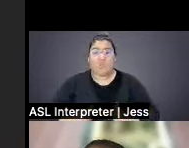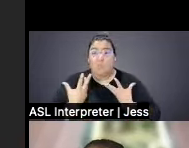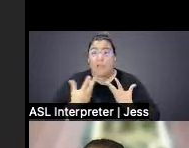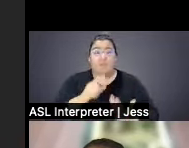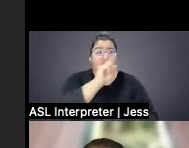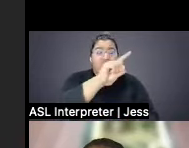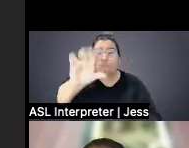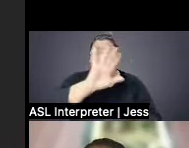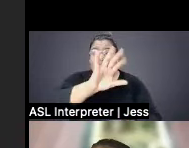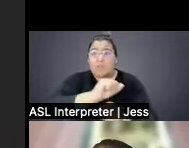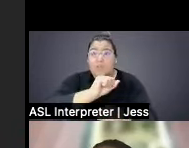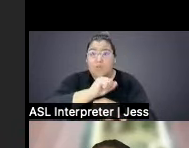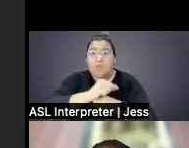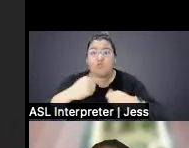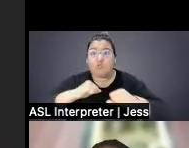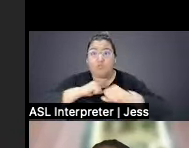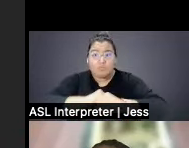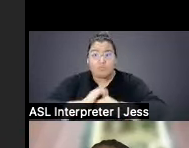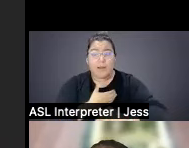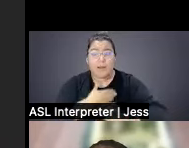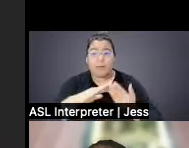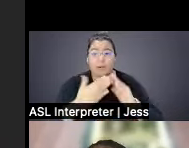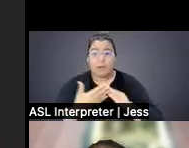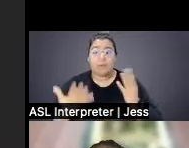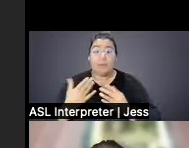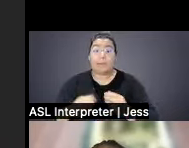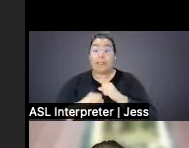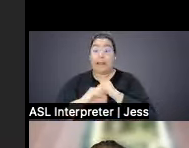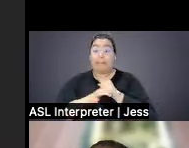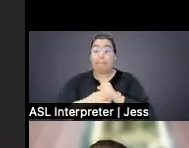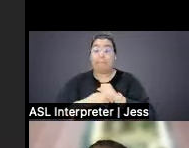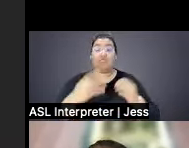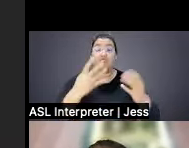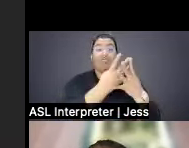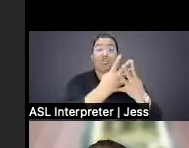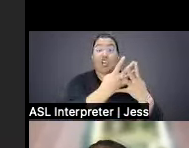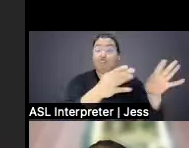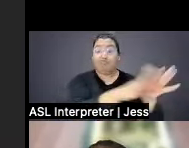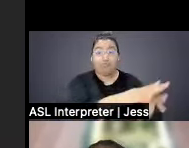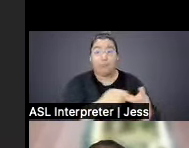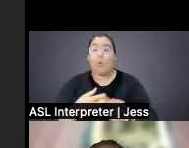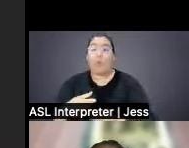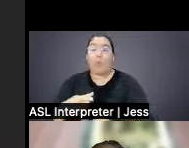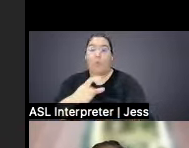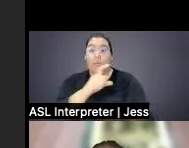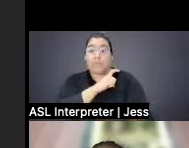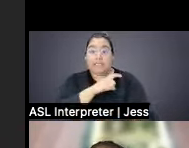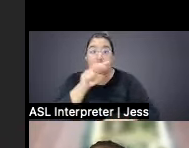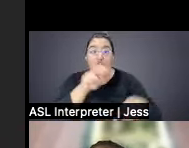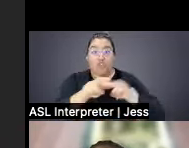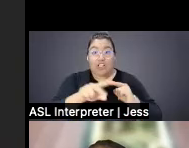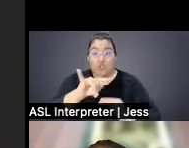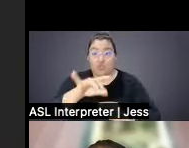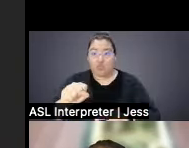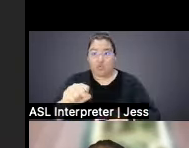keep our communities safe, whether that's campaigns to close jails or fights to ban police surveillance tools. There are struggles